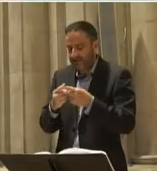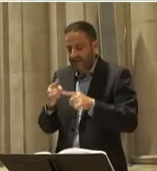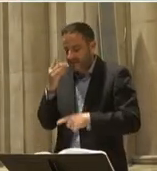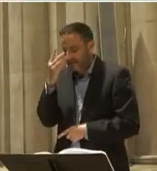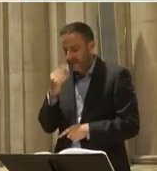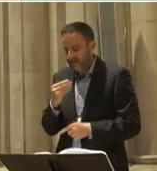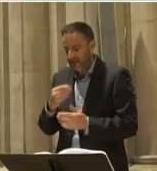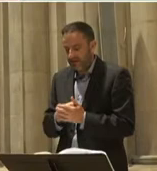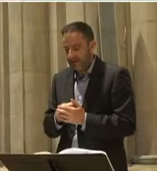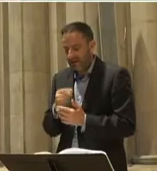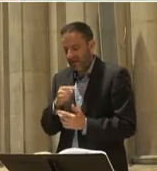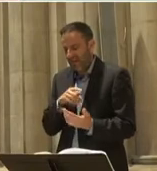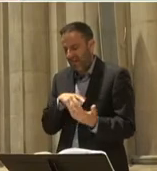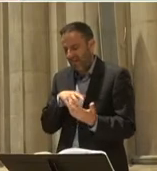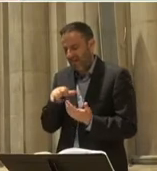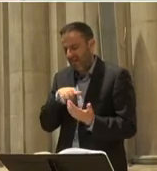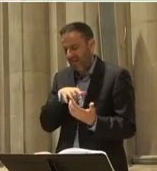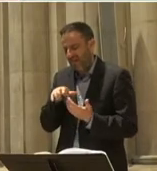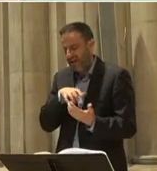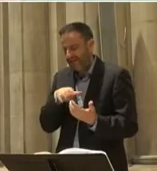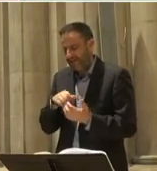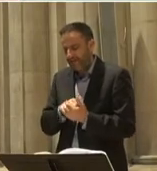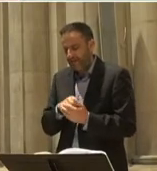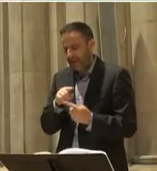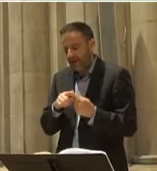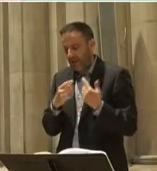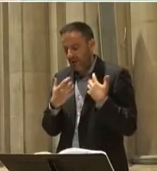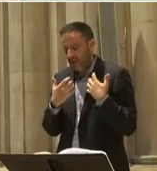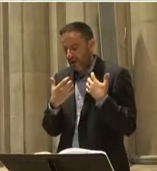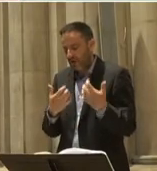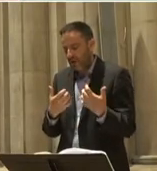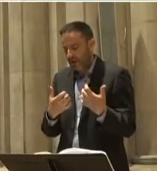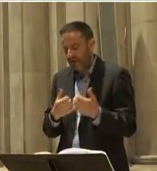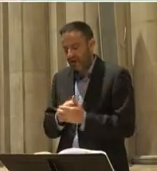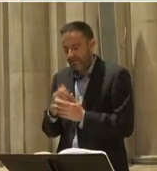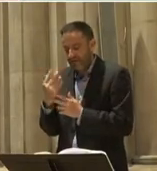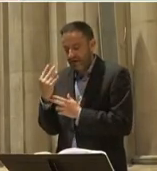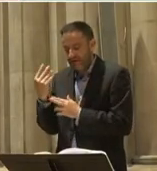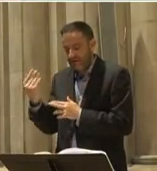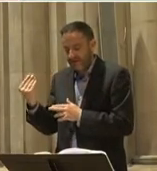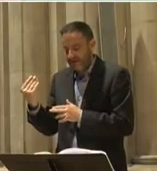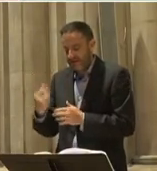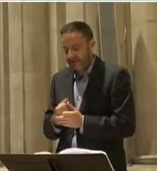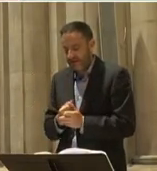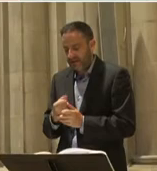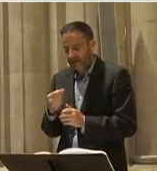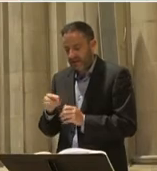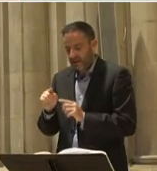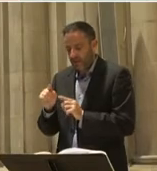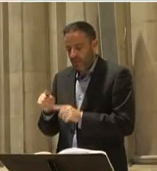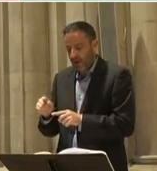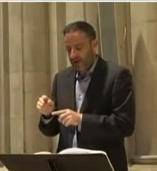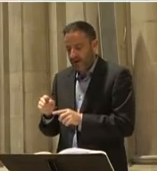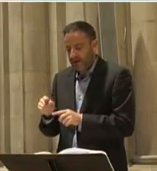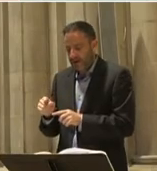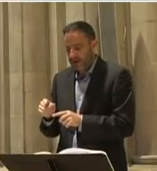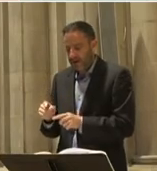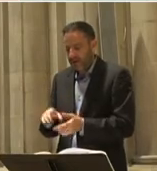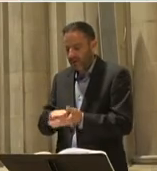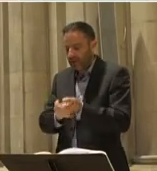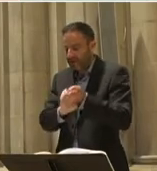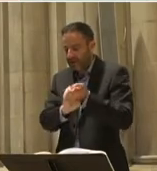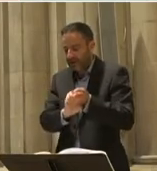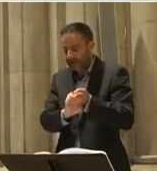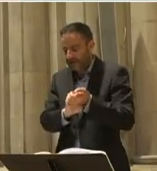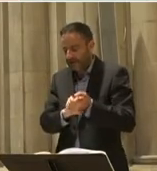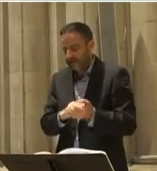sleeping. And they laughed at him. But when the crowd had been put outside, he went in and took